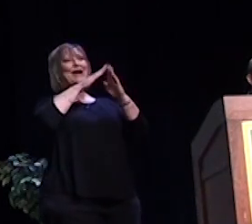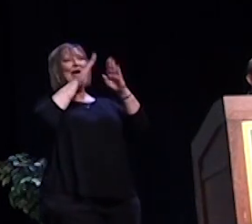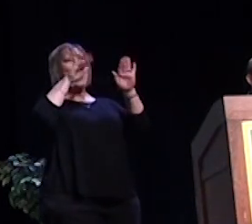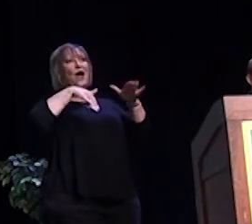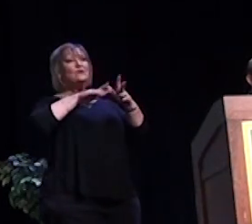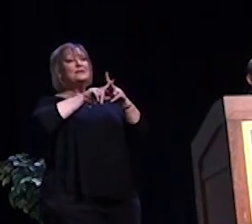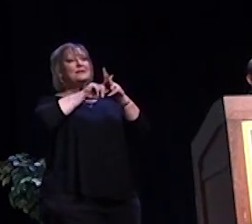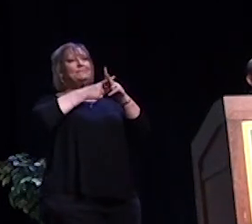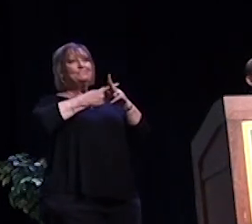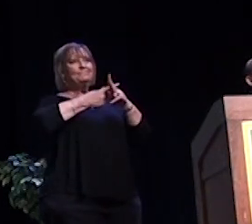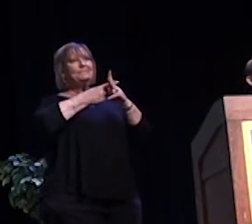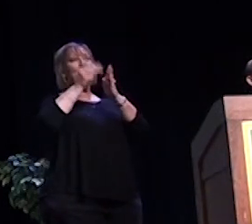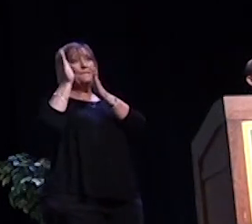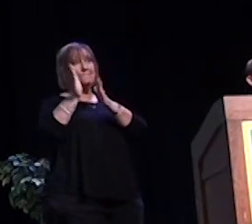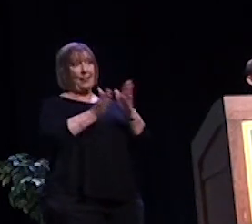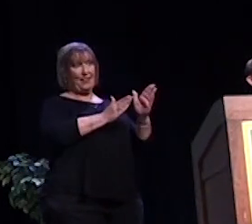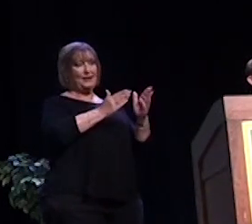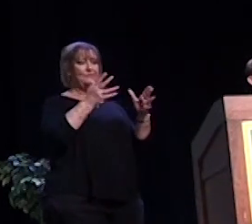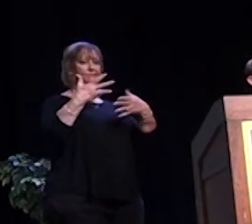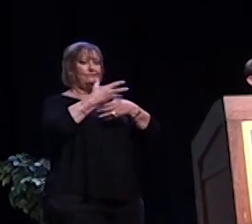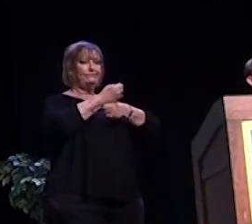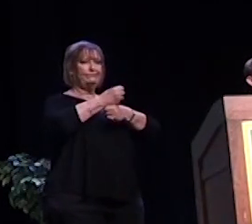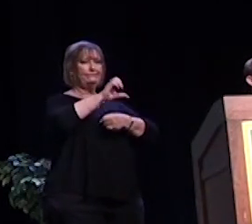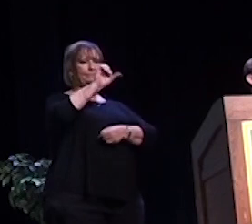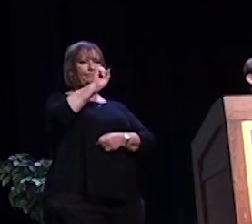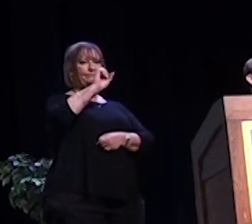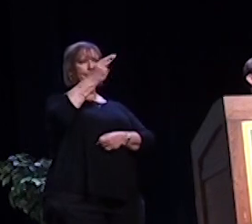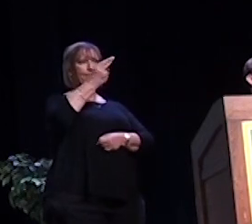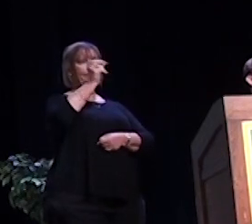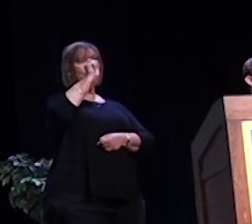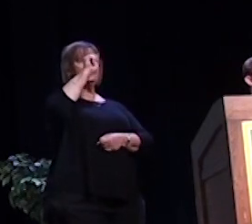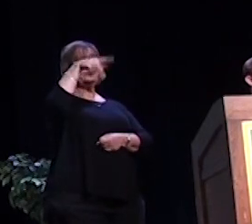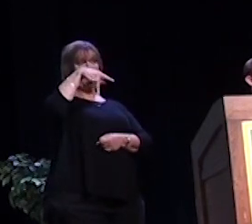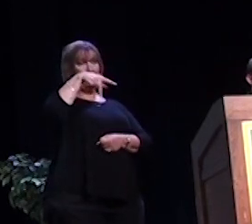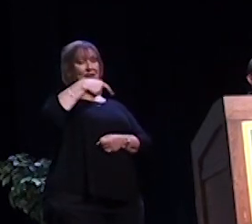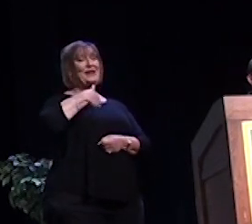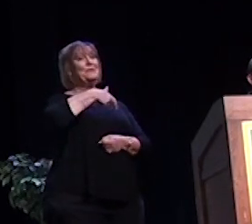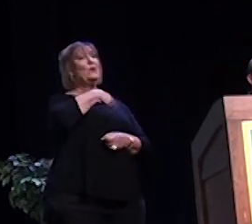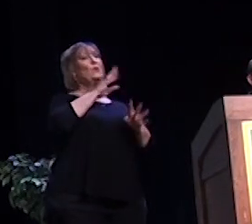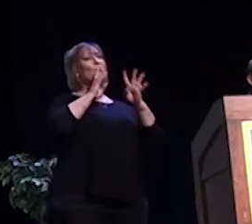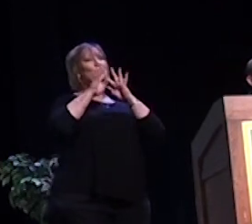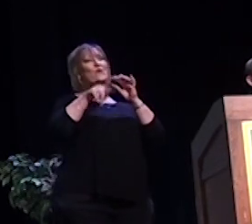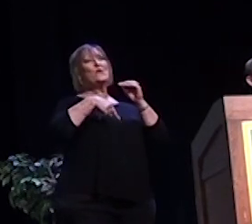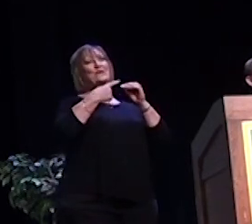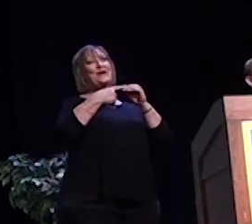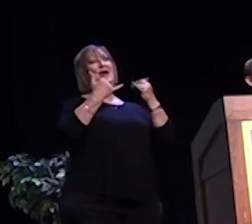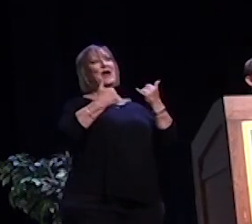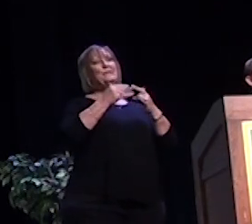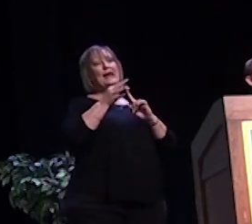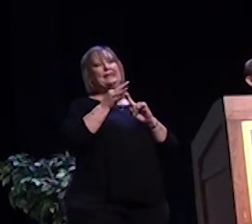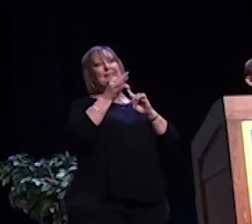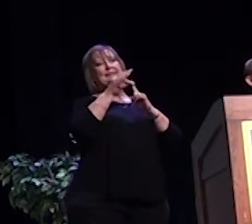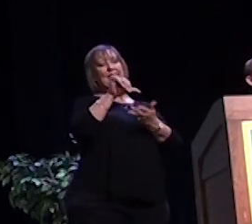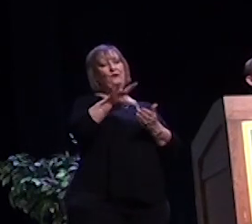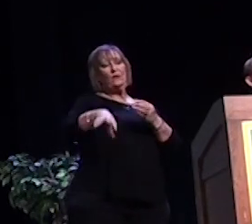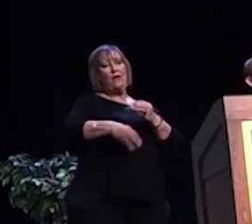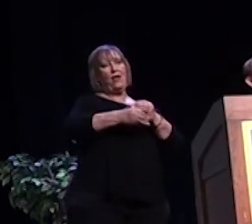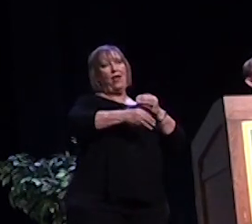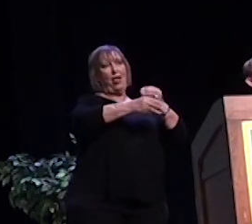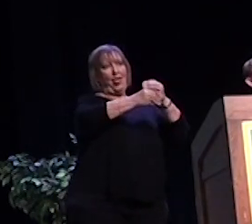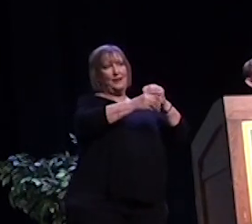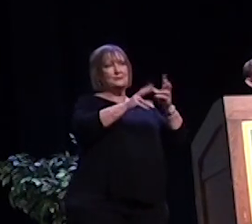particular panel is really focused in on what we kind of refer to as our secret sauce. And that really is the supports